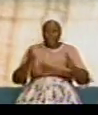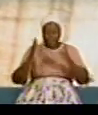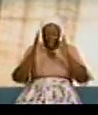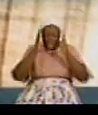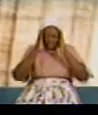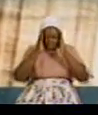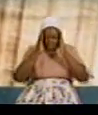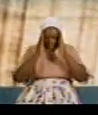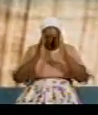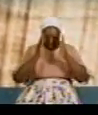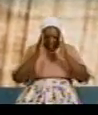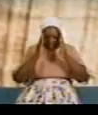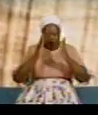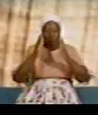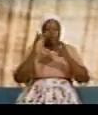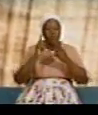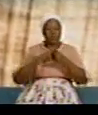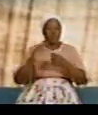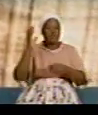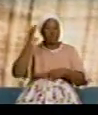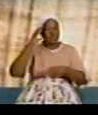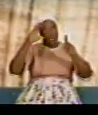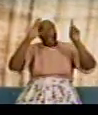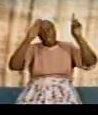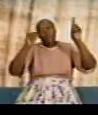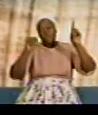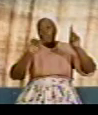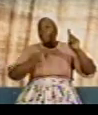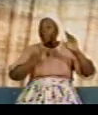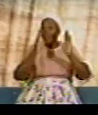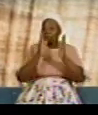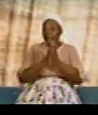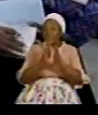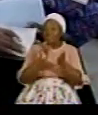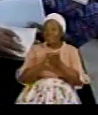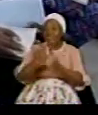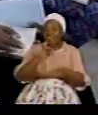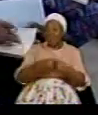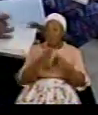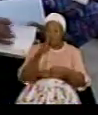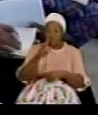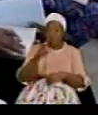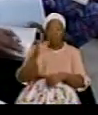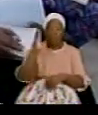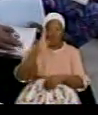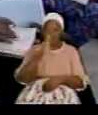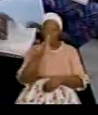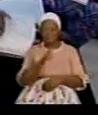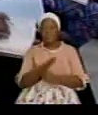attentive to hear him. I pray that's how you will be.